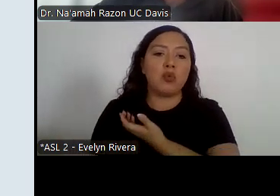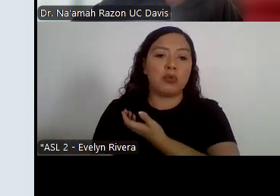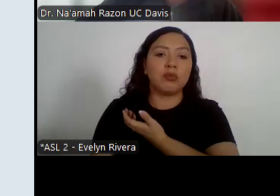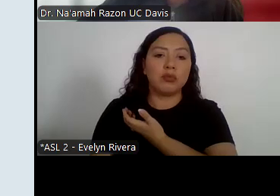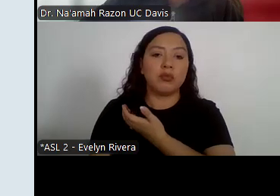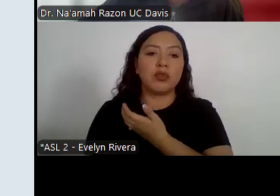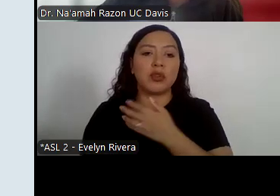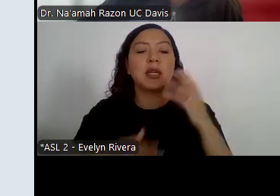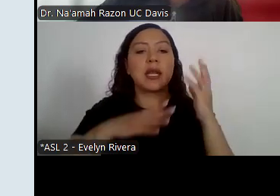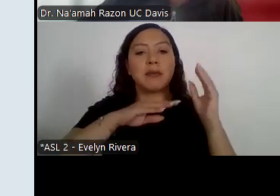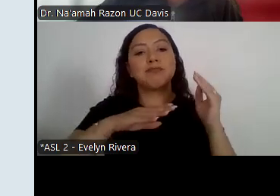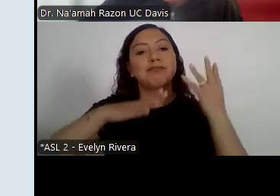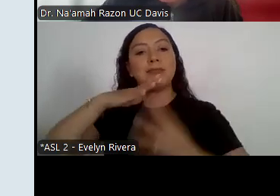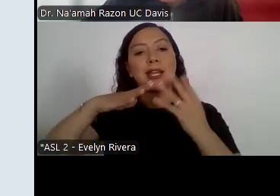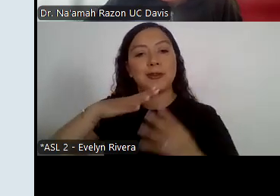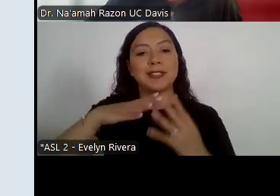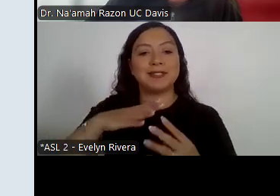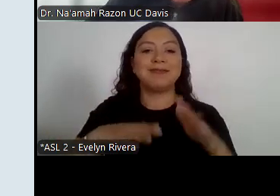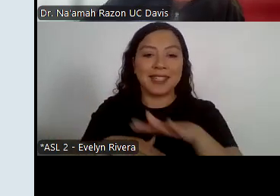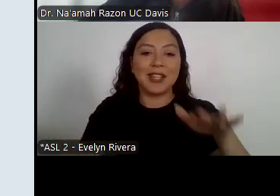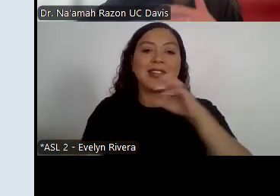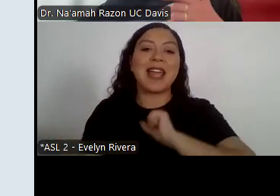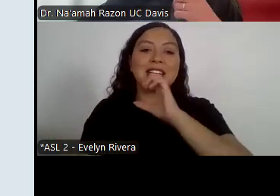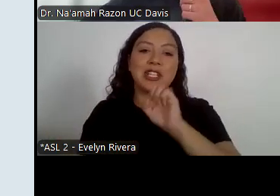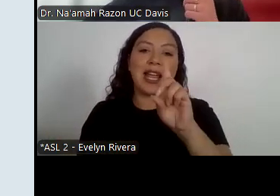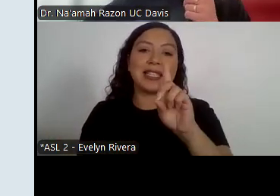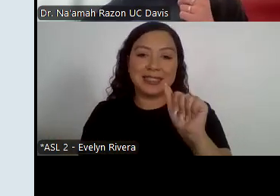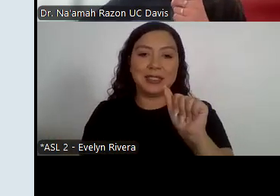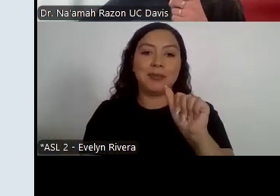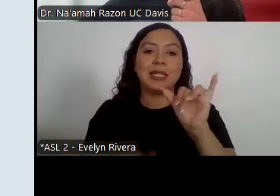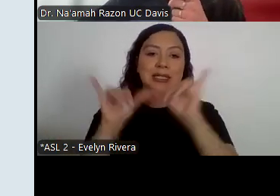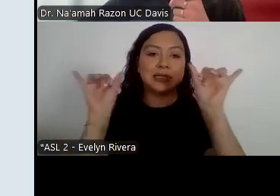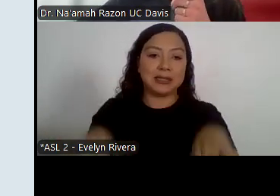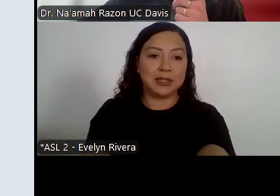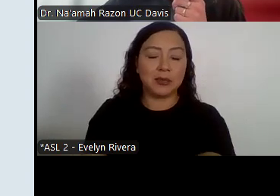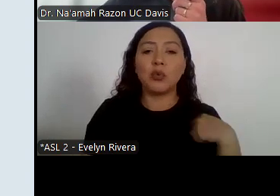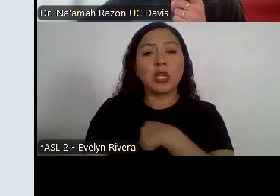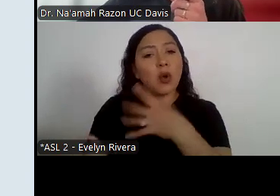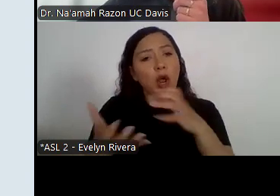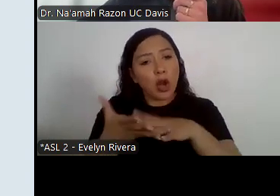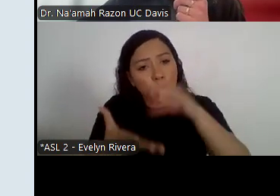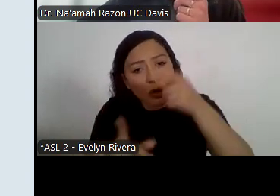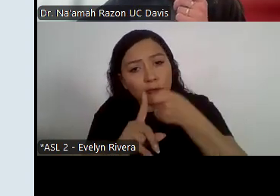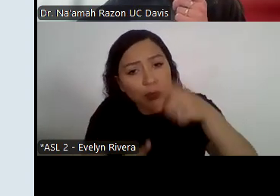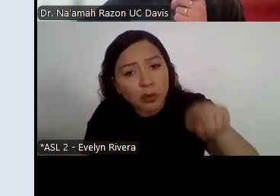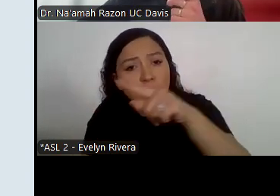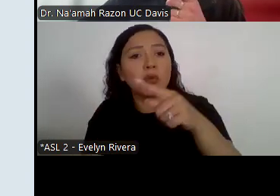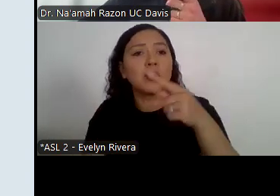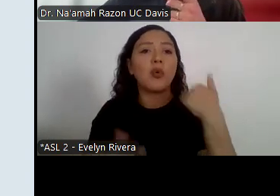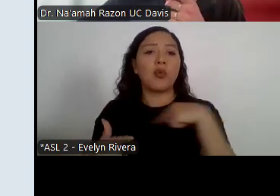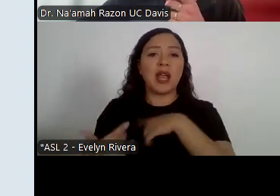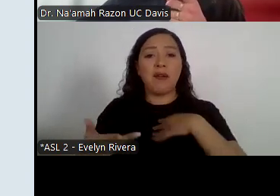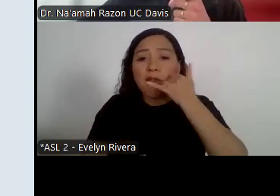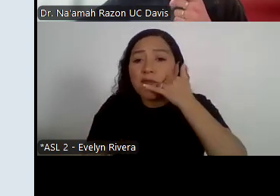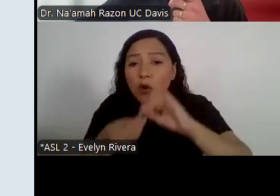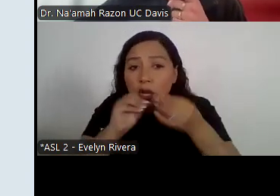So we'd love to hear and learn from you. We have a study phone number and email address. I'll put my